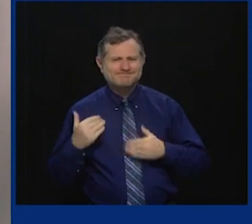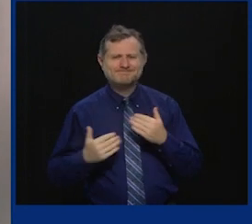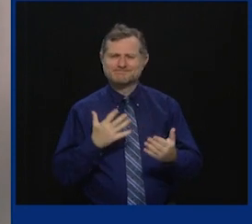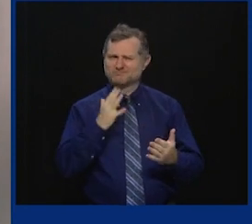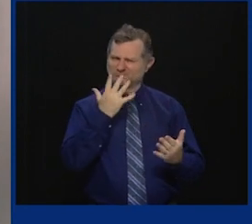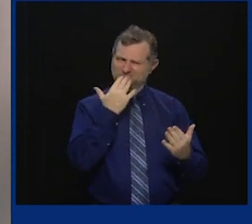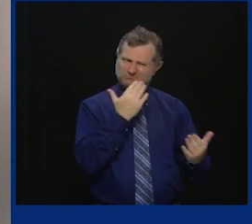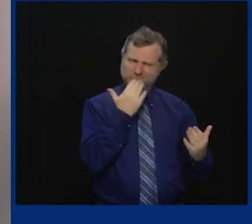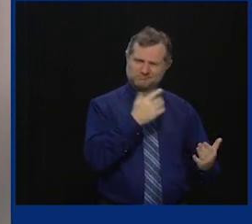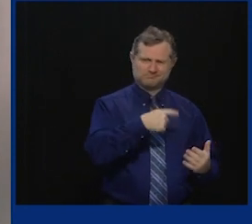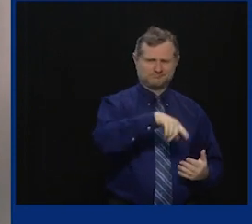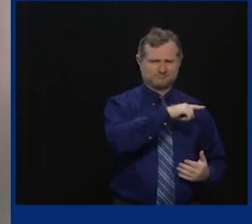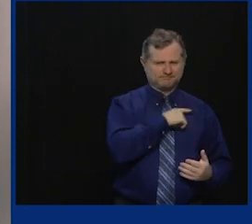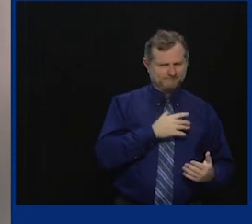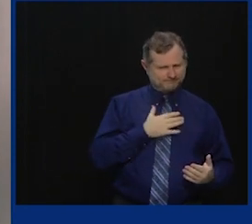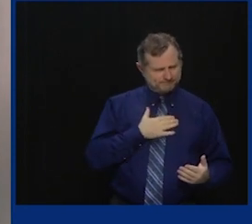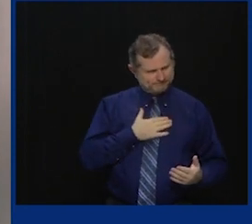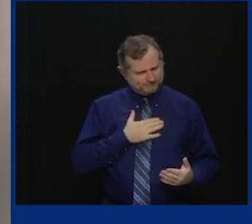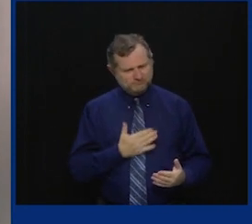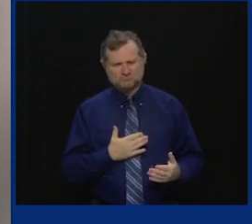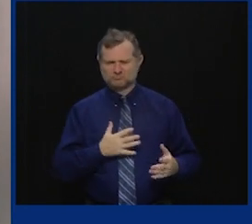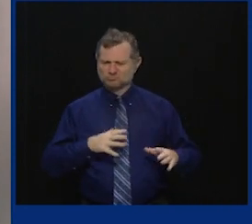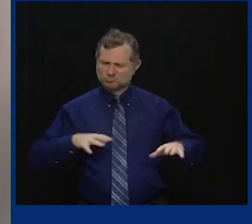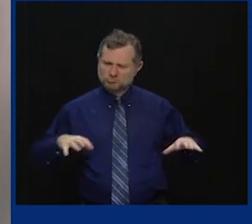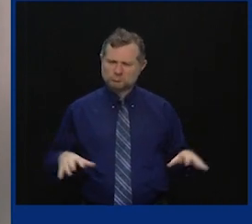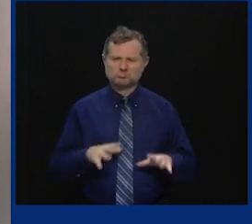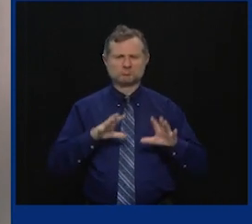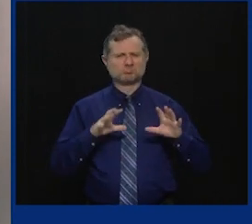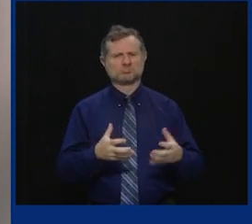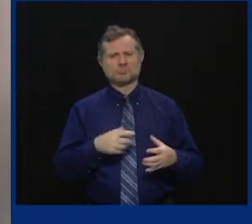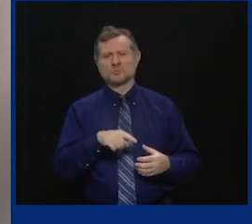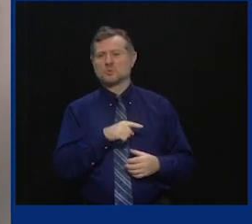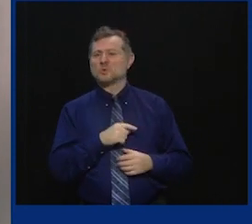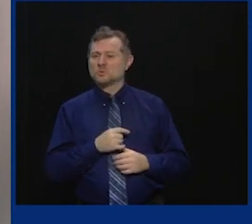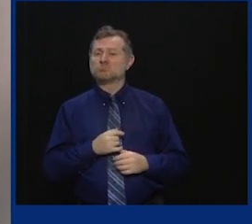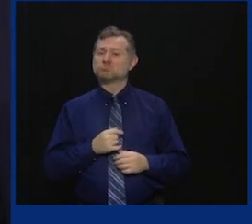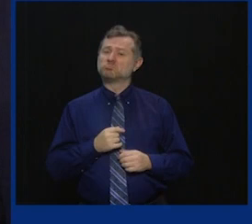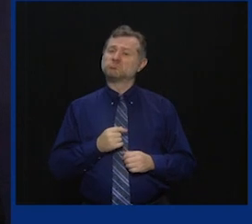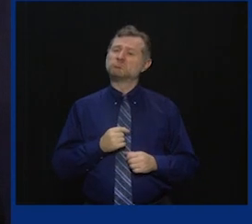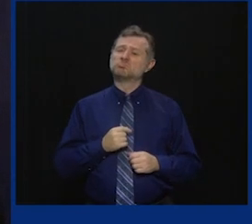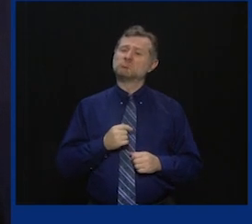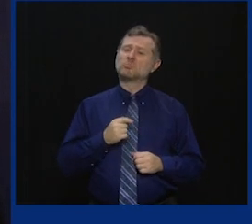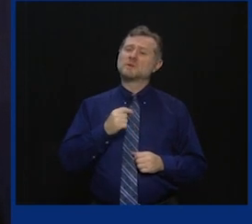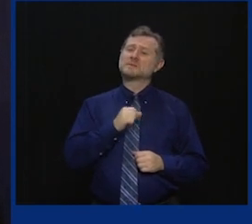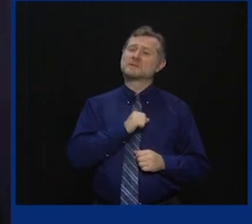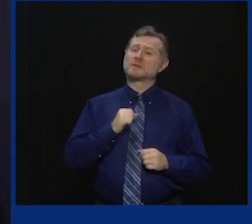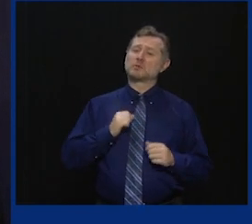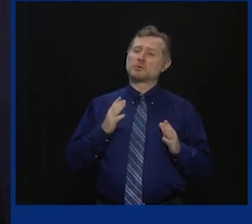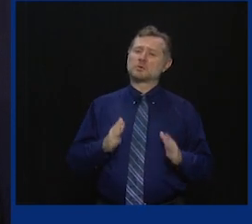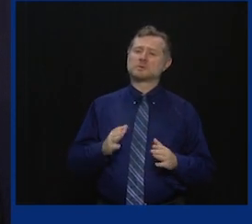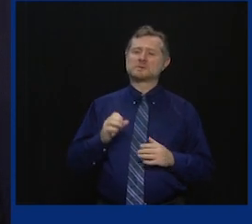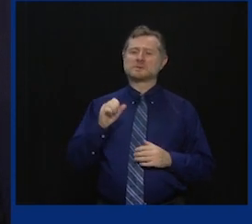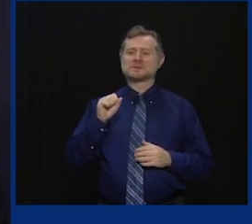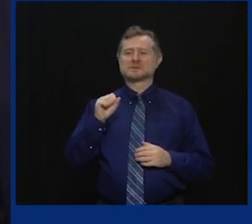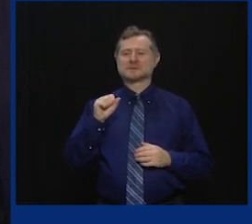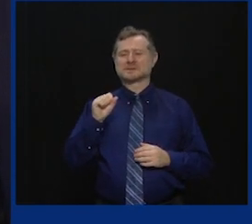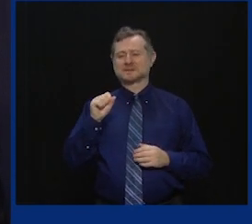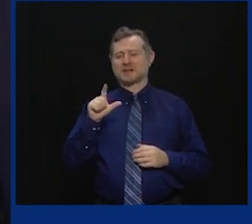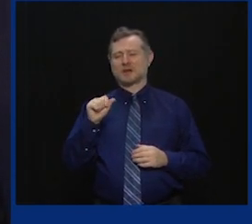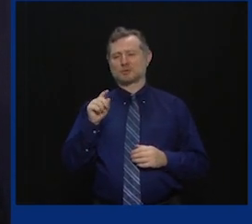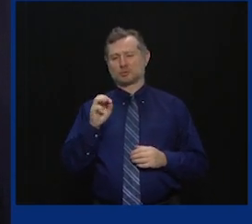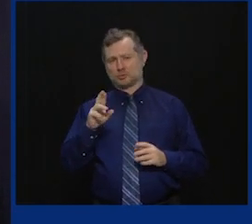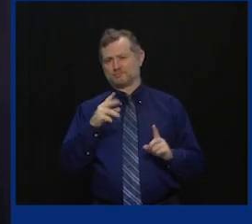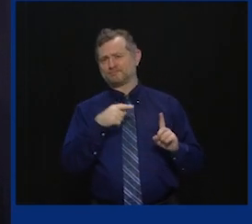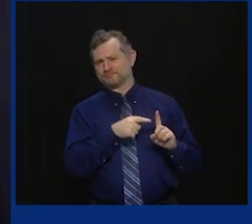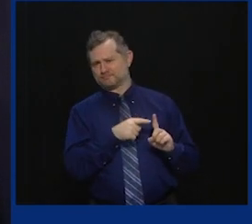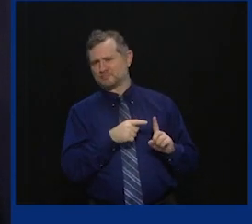chair of crime and crime victims, Senator Salazar, who's here. And the reality is that we